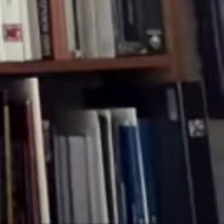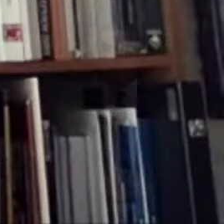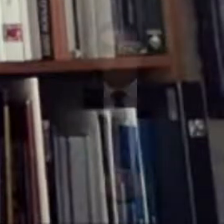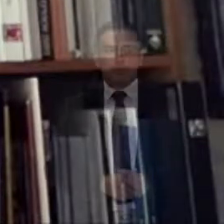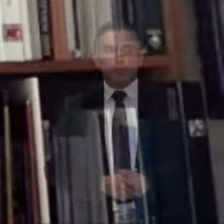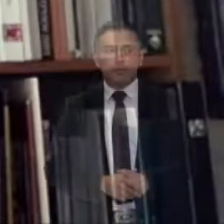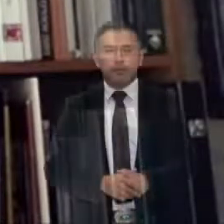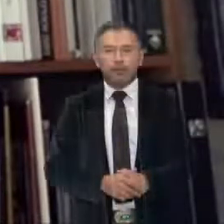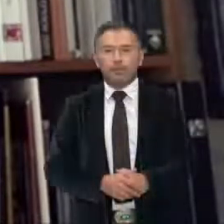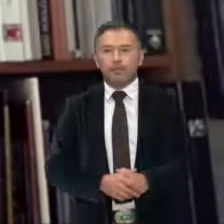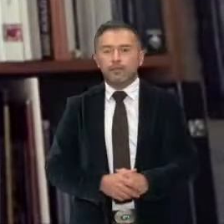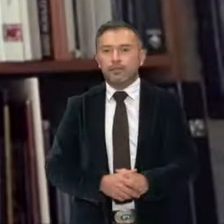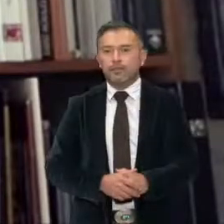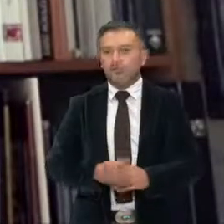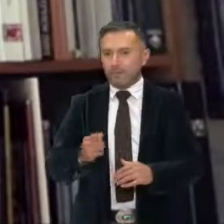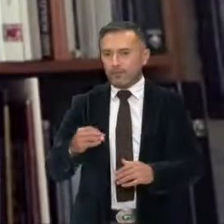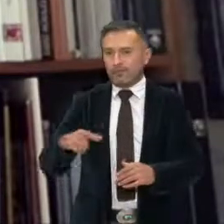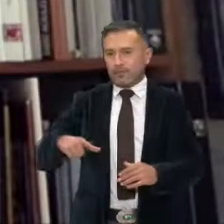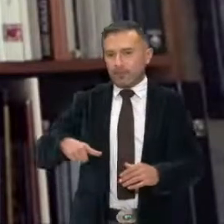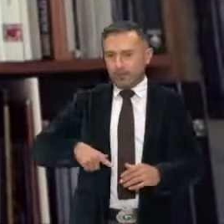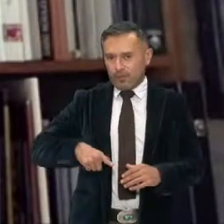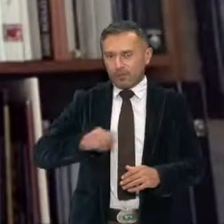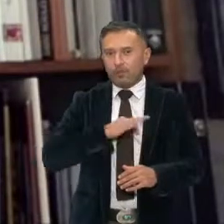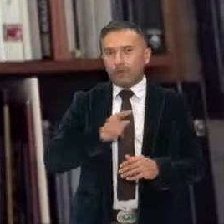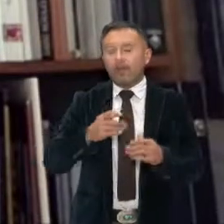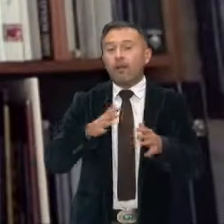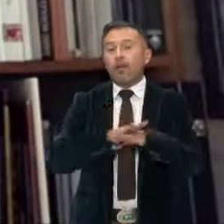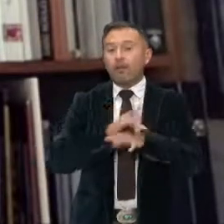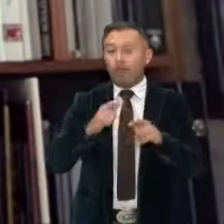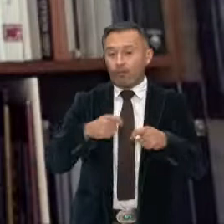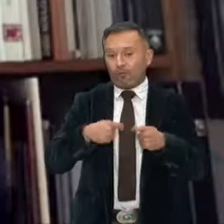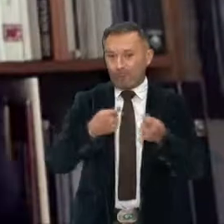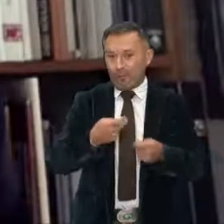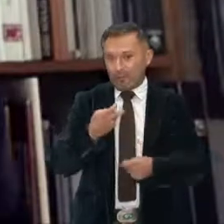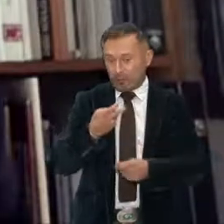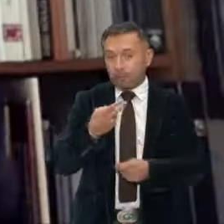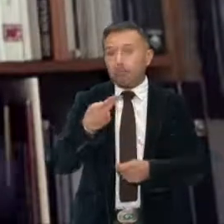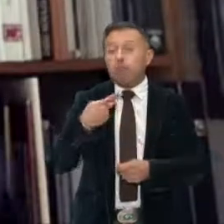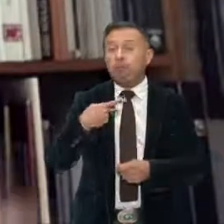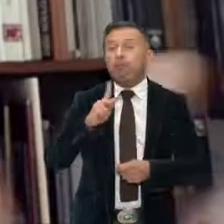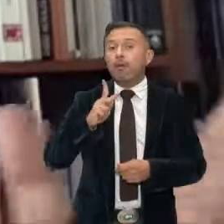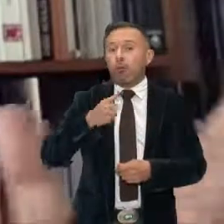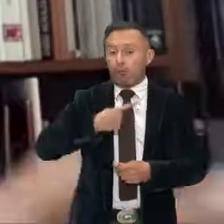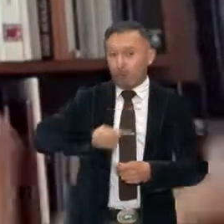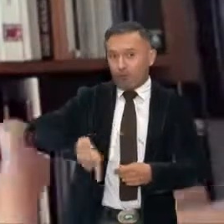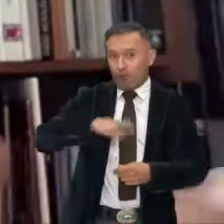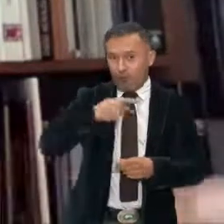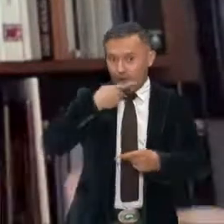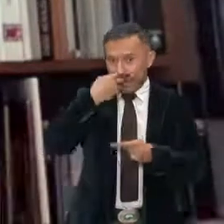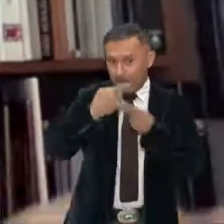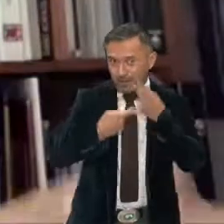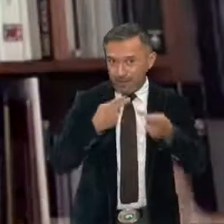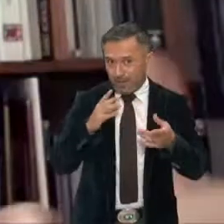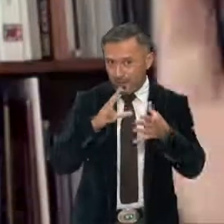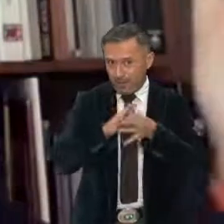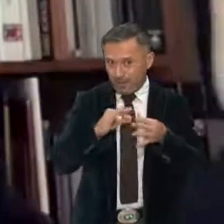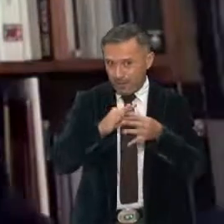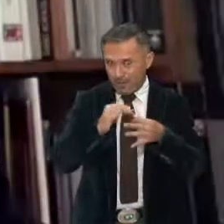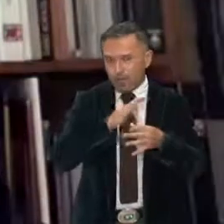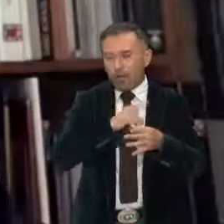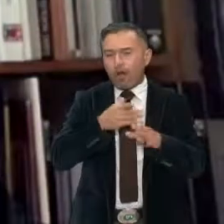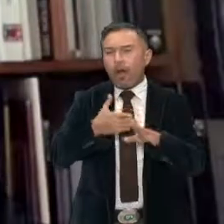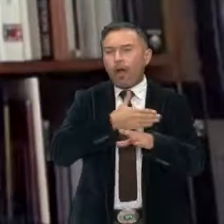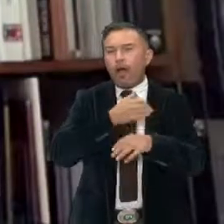that was not true. The transition government didn't help to say that this was not true, but